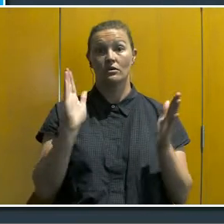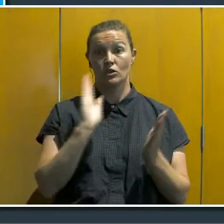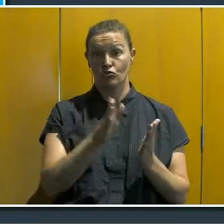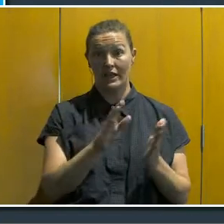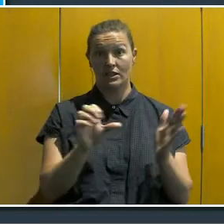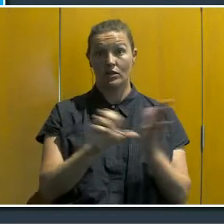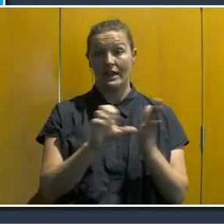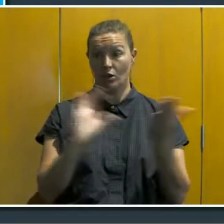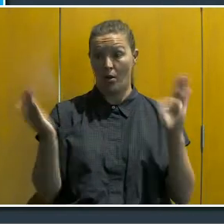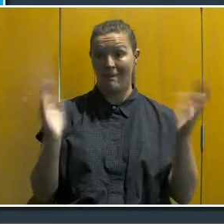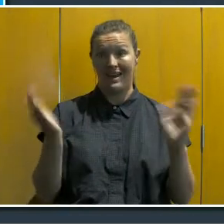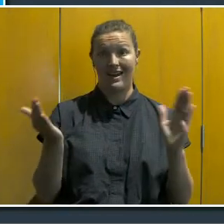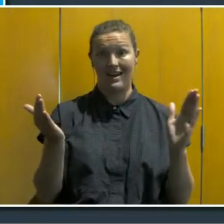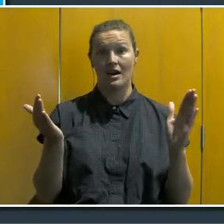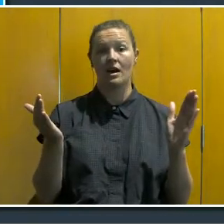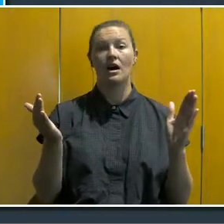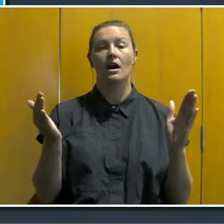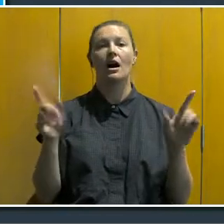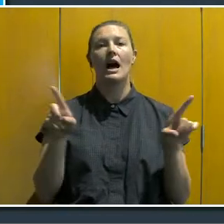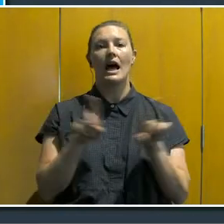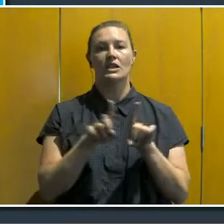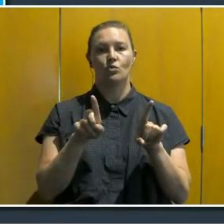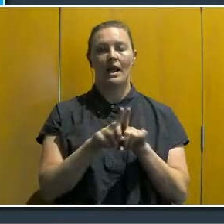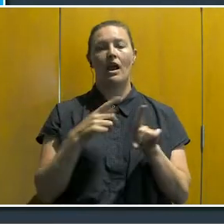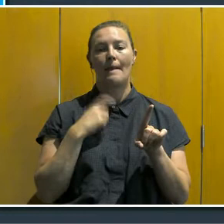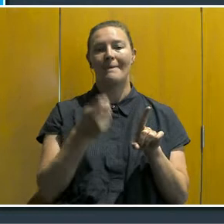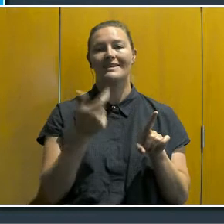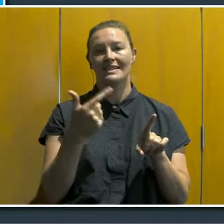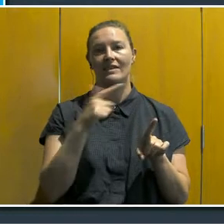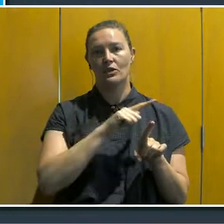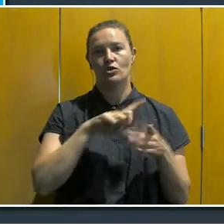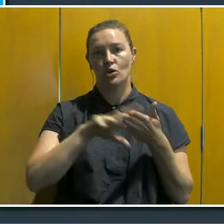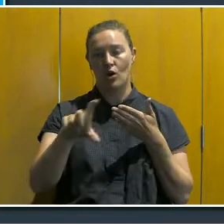now. I also pay $700 towards